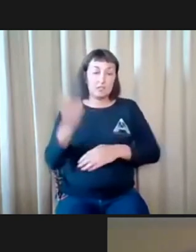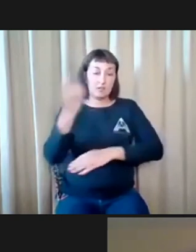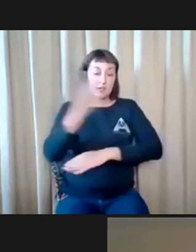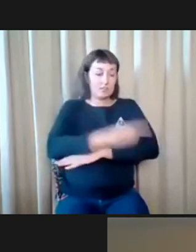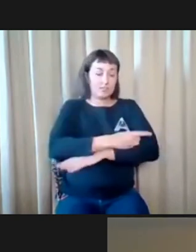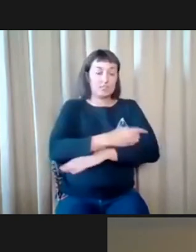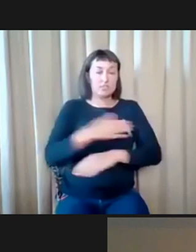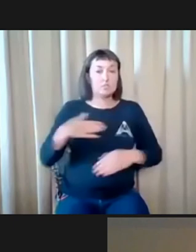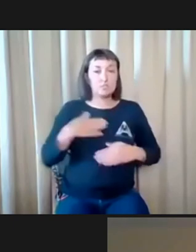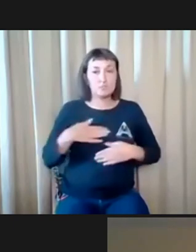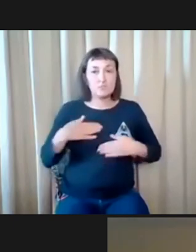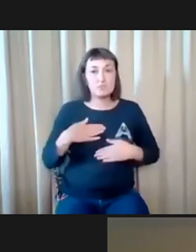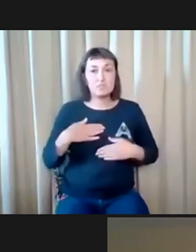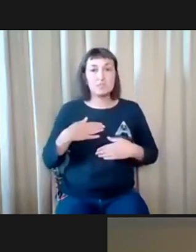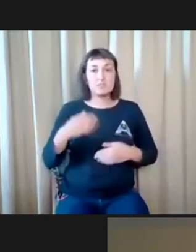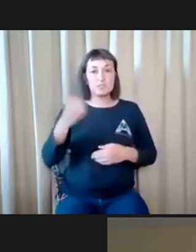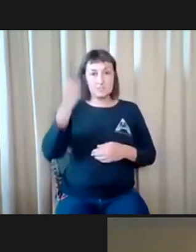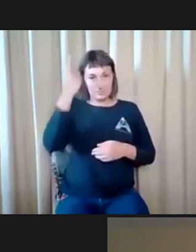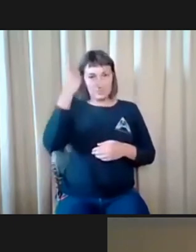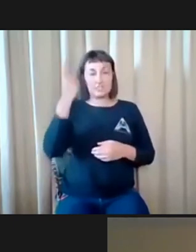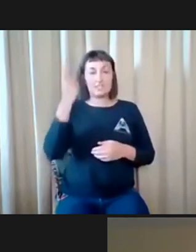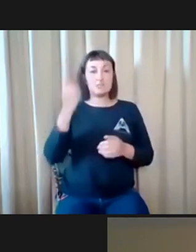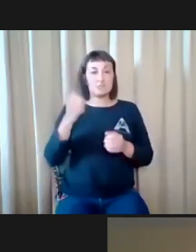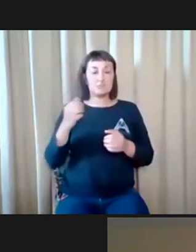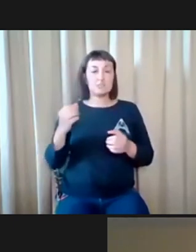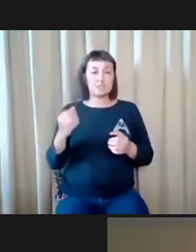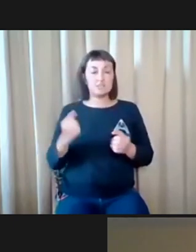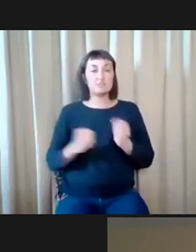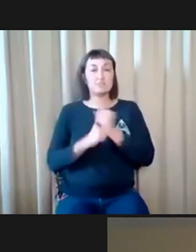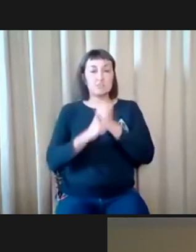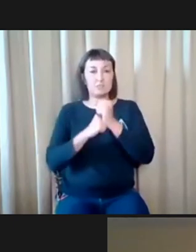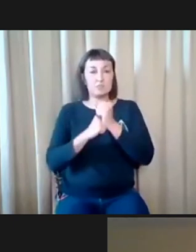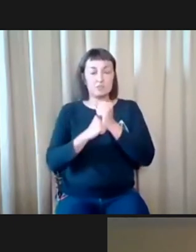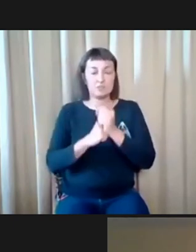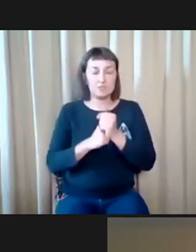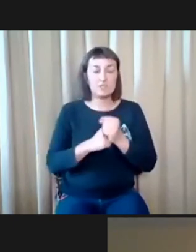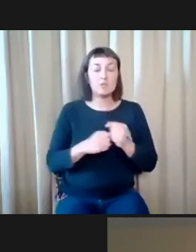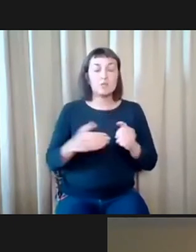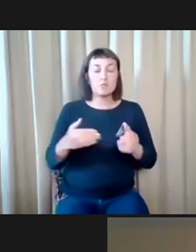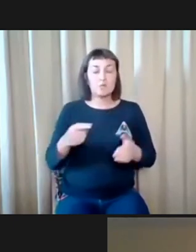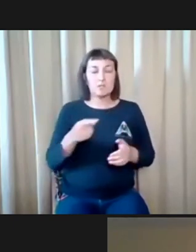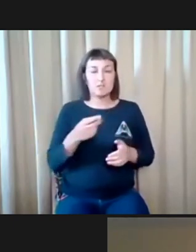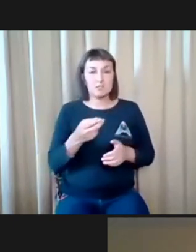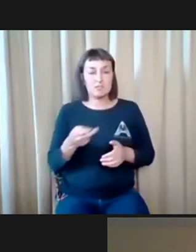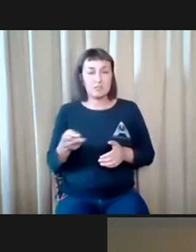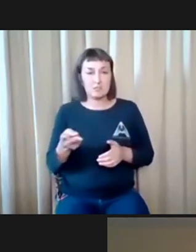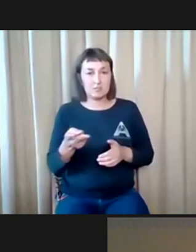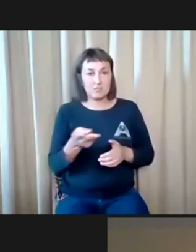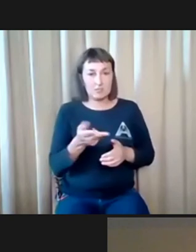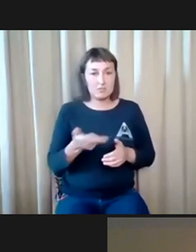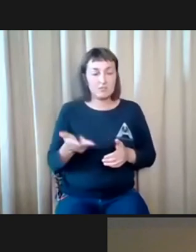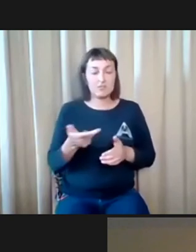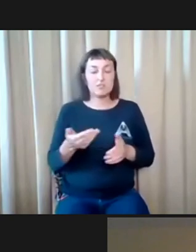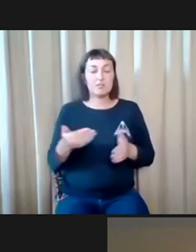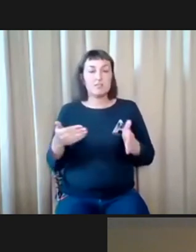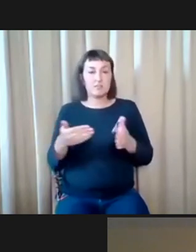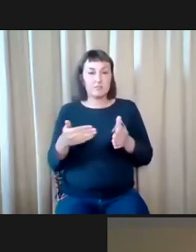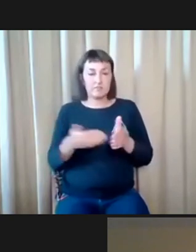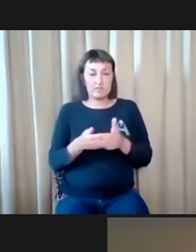all behind you. While you fight something so horrific, again, can't even believe they exist. Just about everyone says